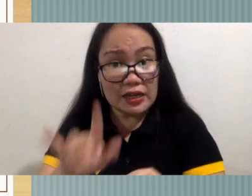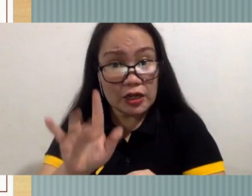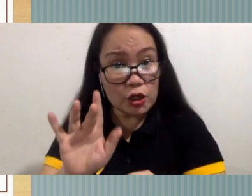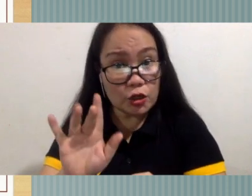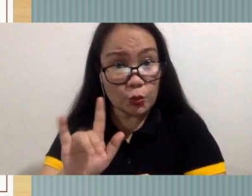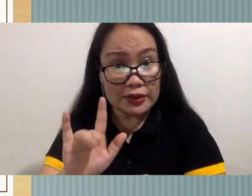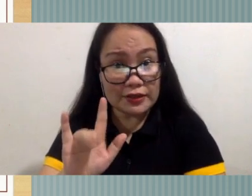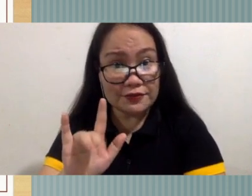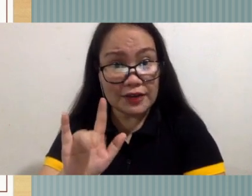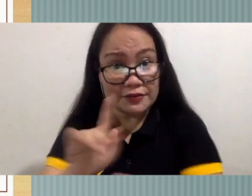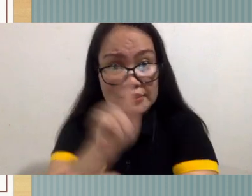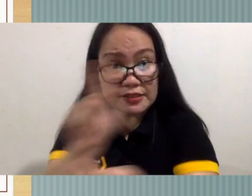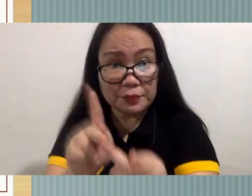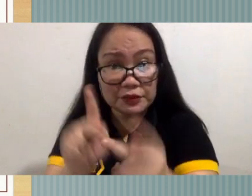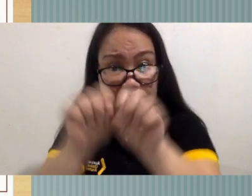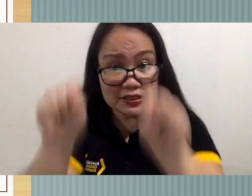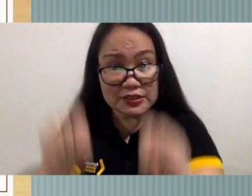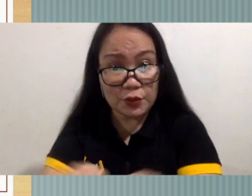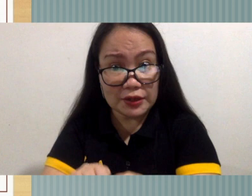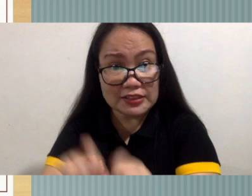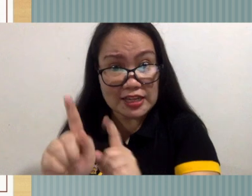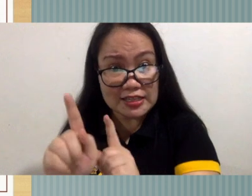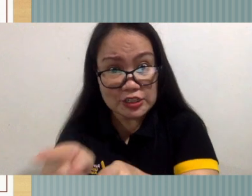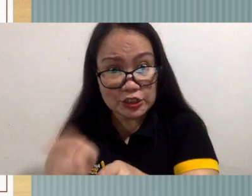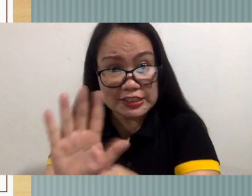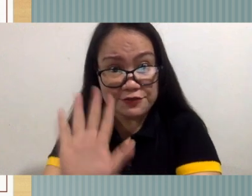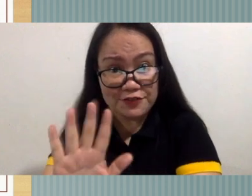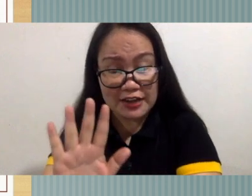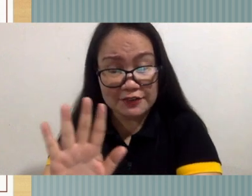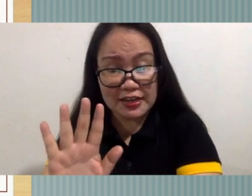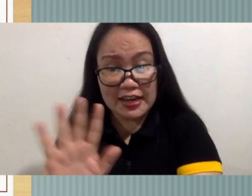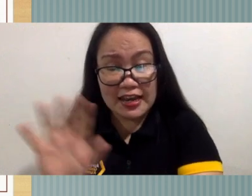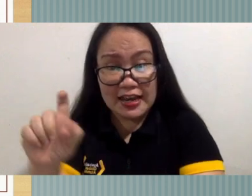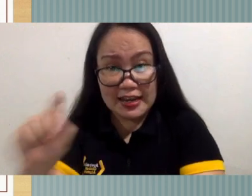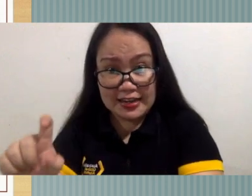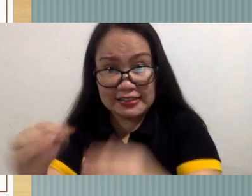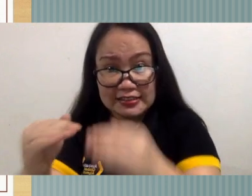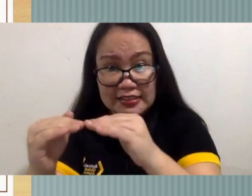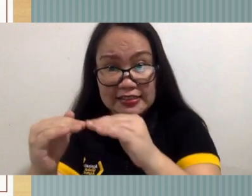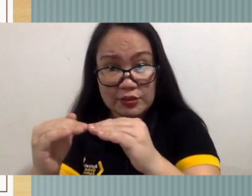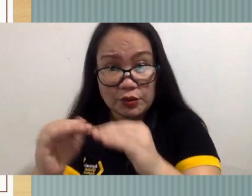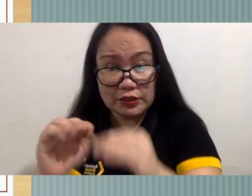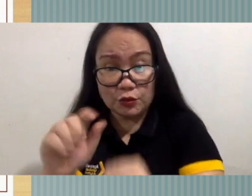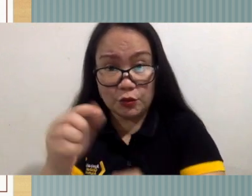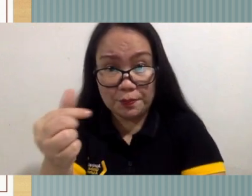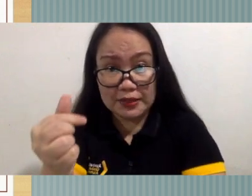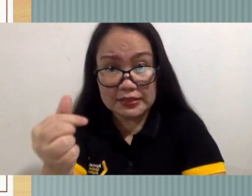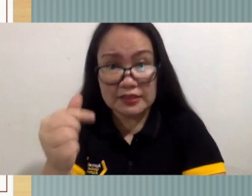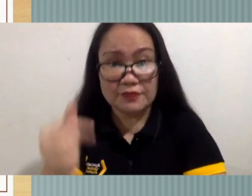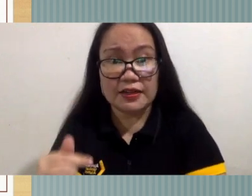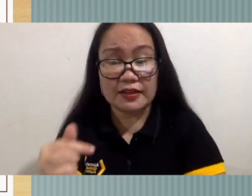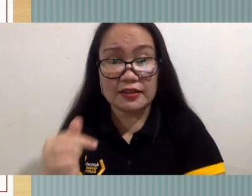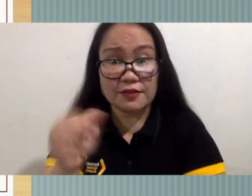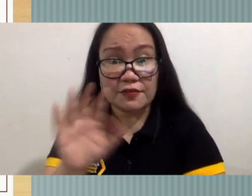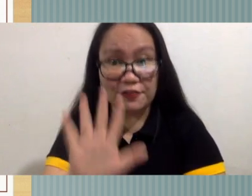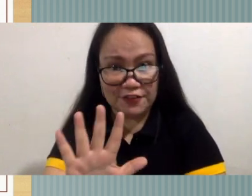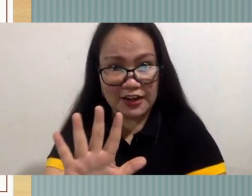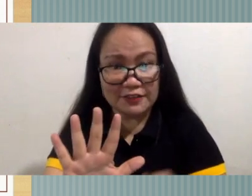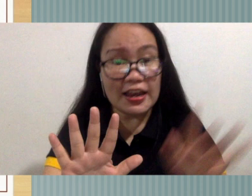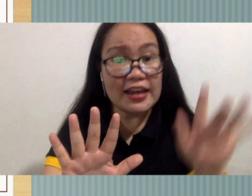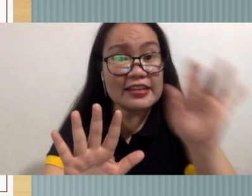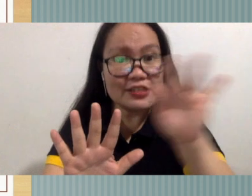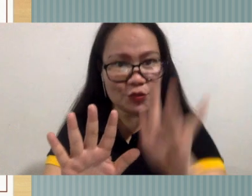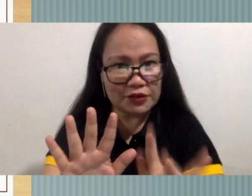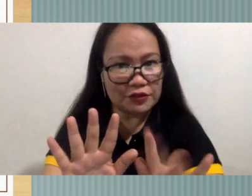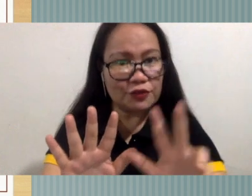3. Alam naman natin na si 25 ay perfect square. So, we will have x is